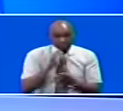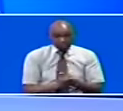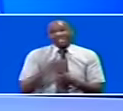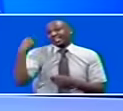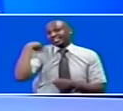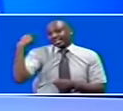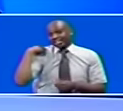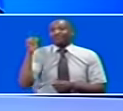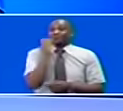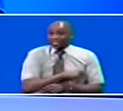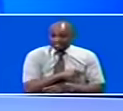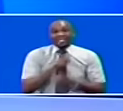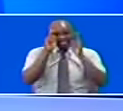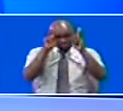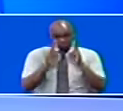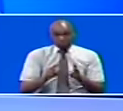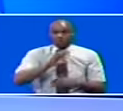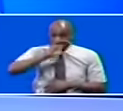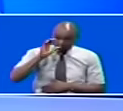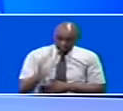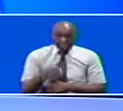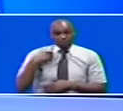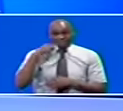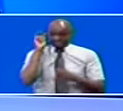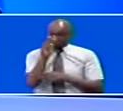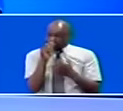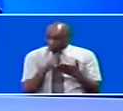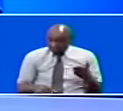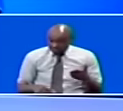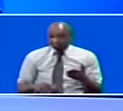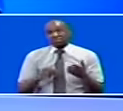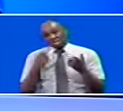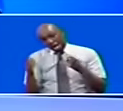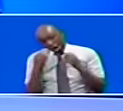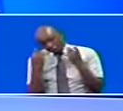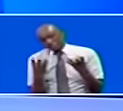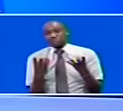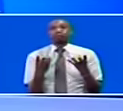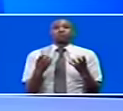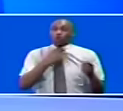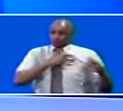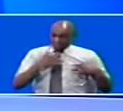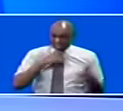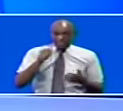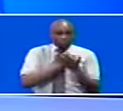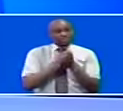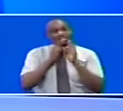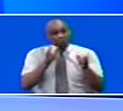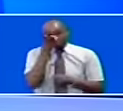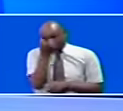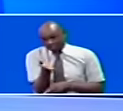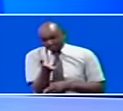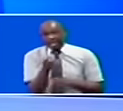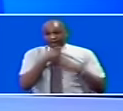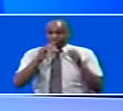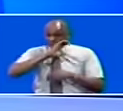You deal with the county of Kisumu. We took a look at some of the numbers concerning that audit report concerning both the